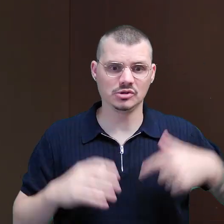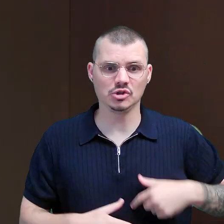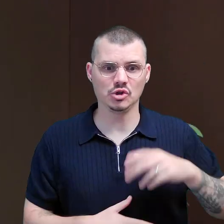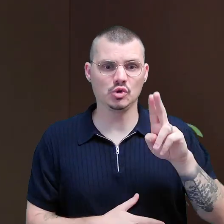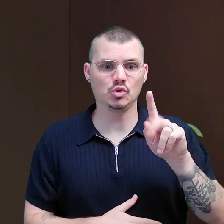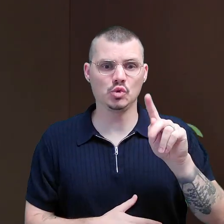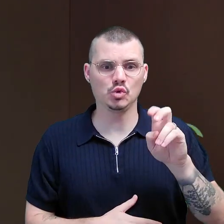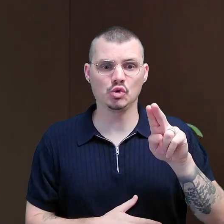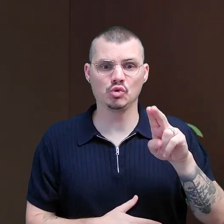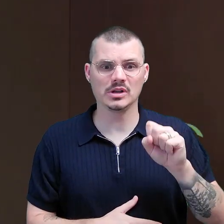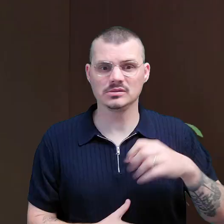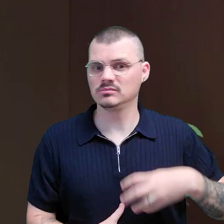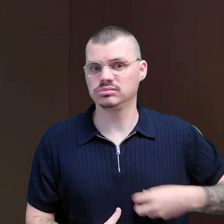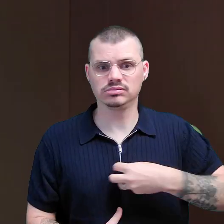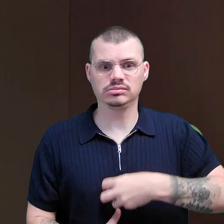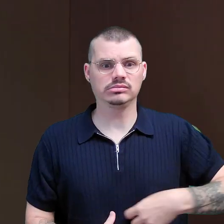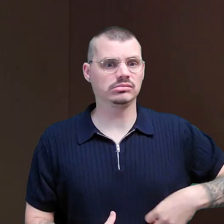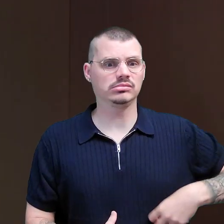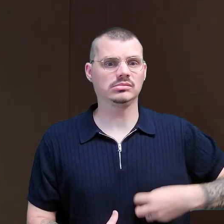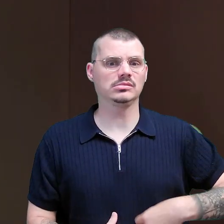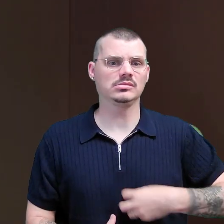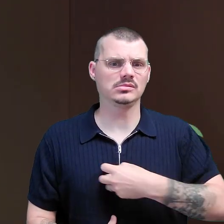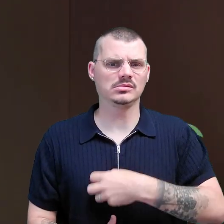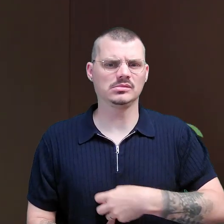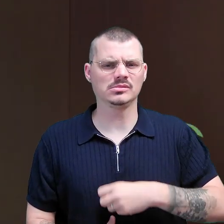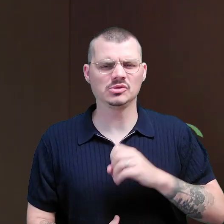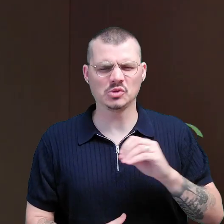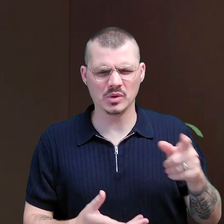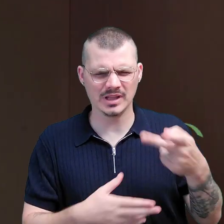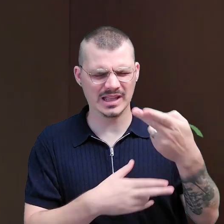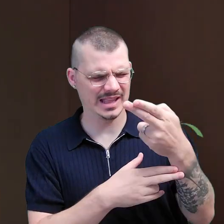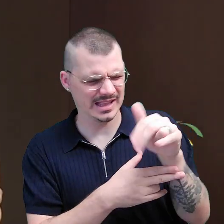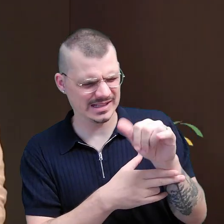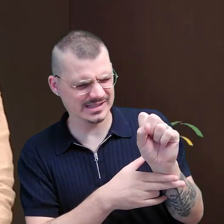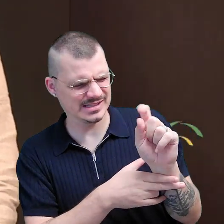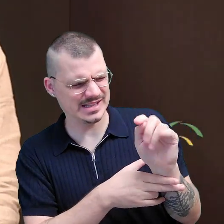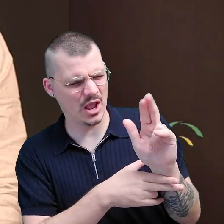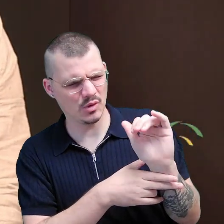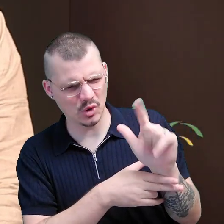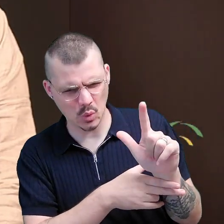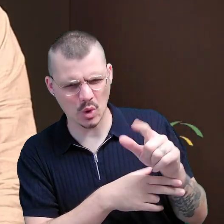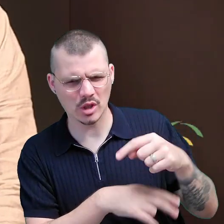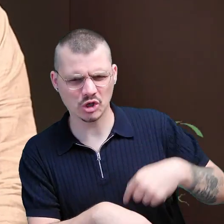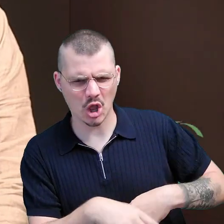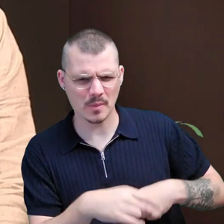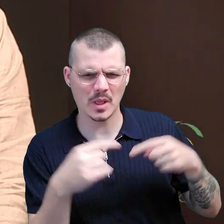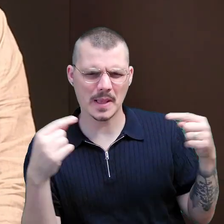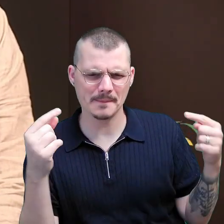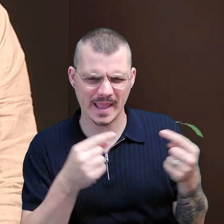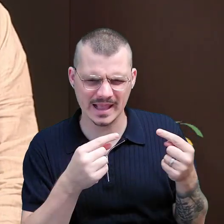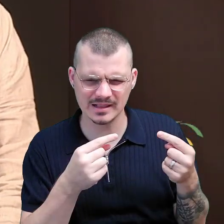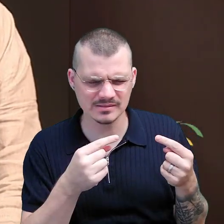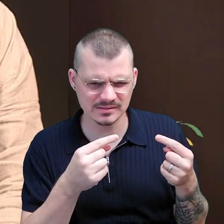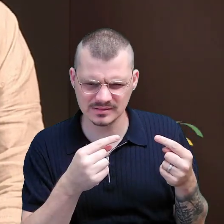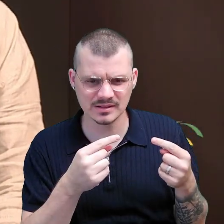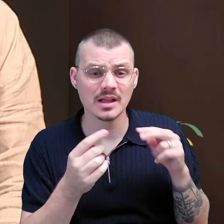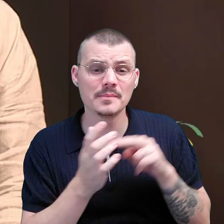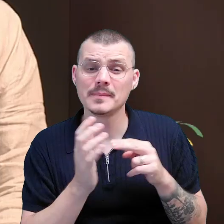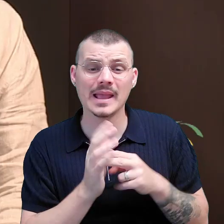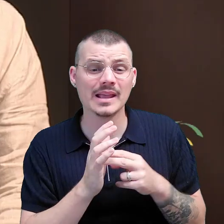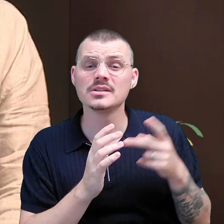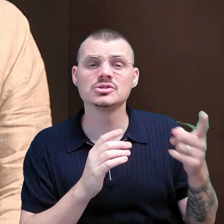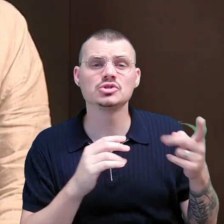uterus wandering around her pelvic cavity. Well, what do you mean hysterical abdominal pain?